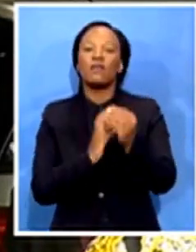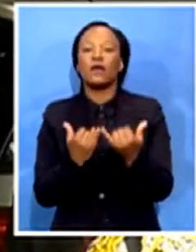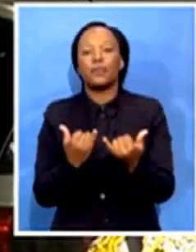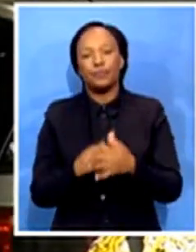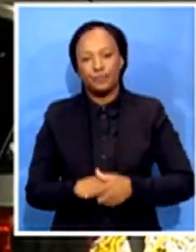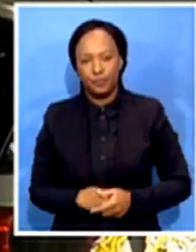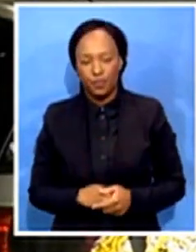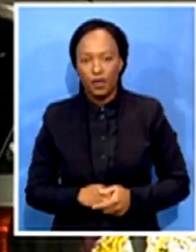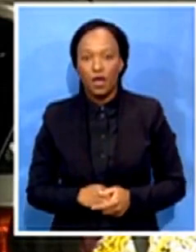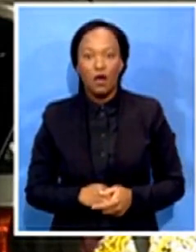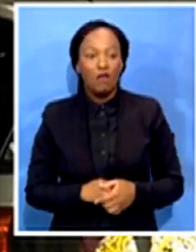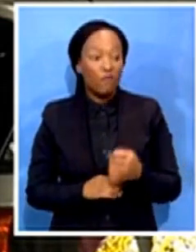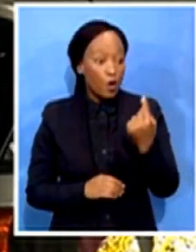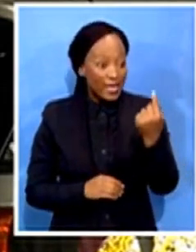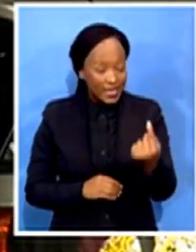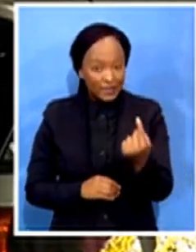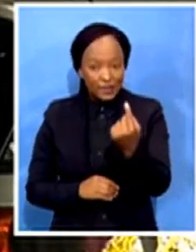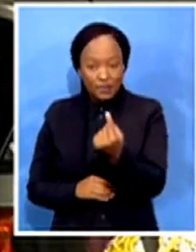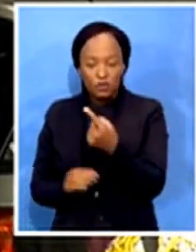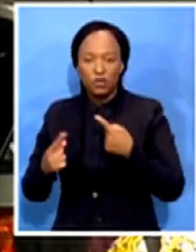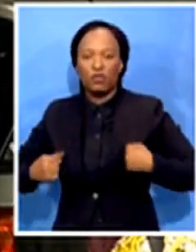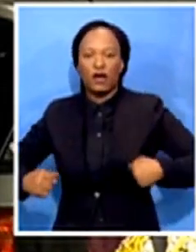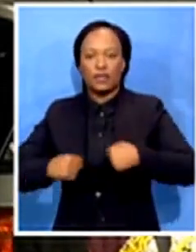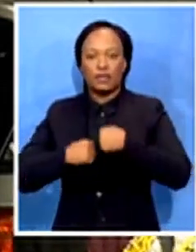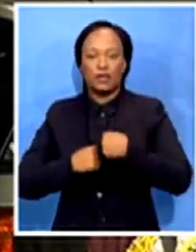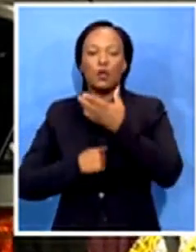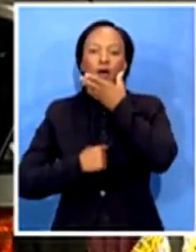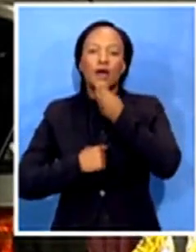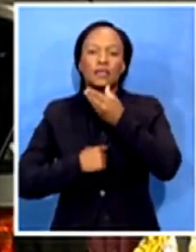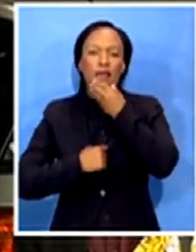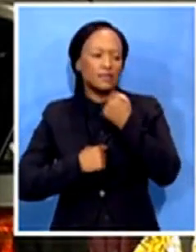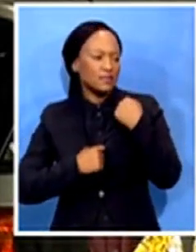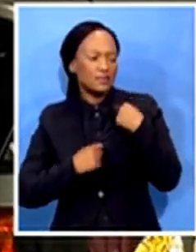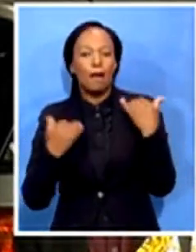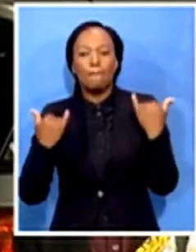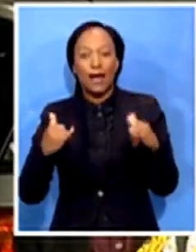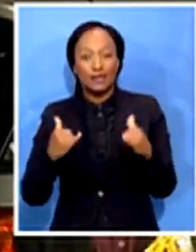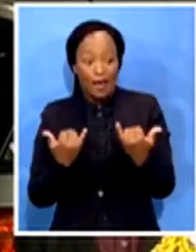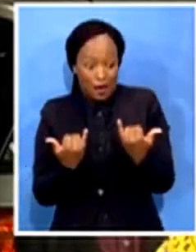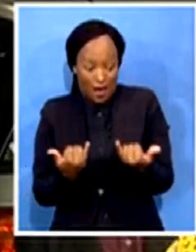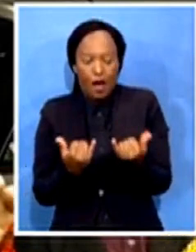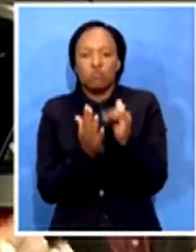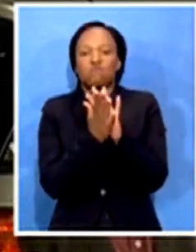the Christmas partying that may have happened, it is costly. But we need collaboration.